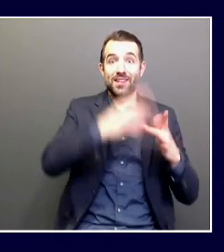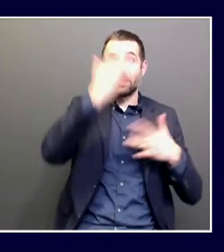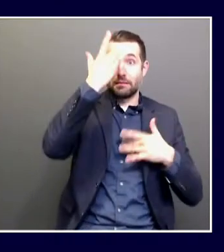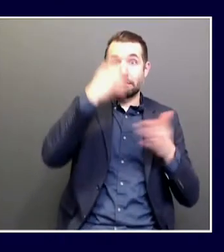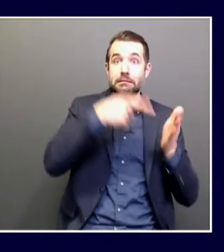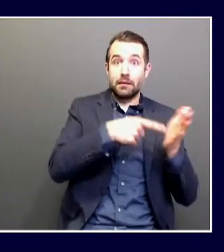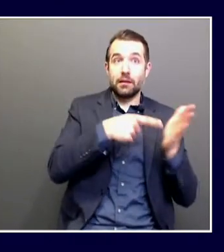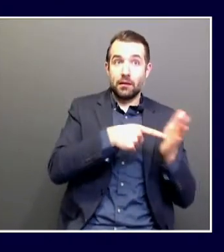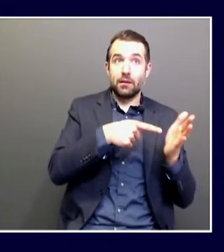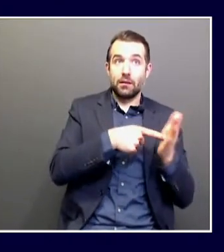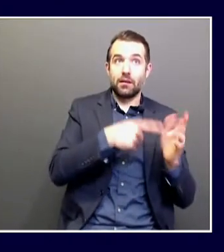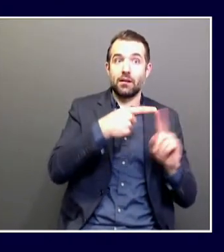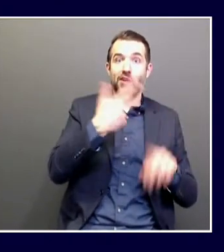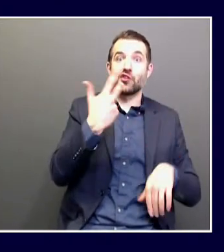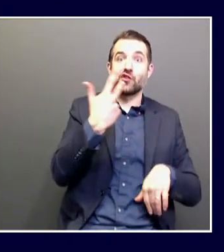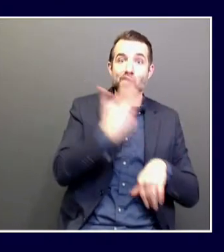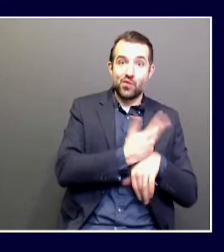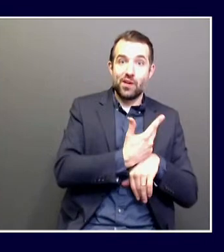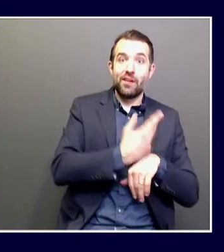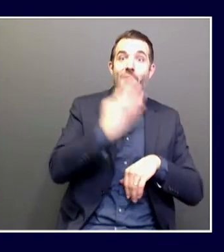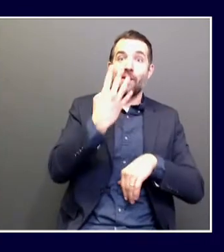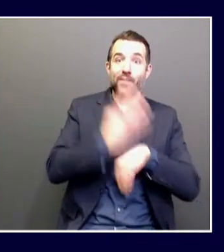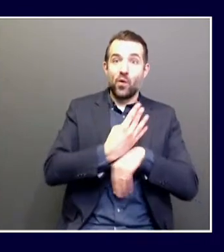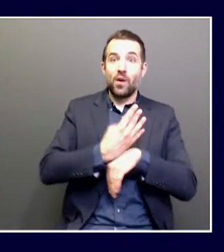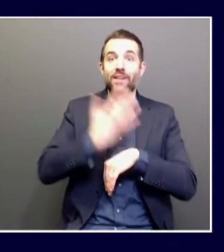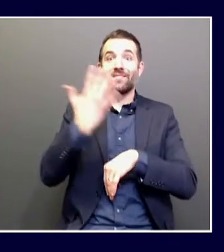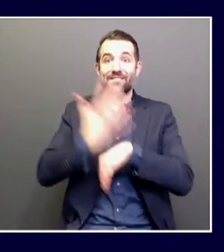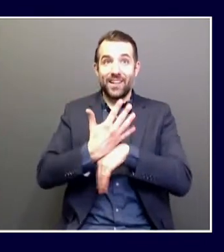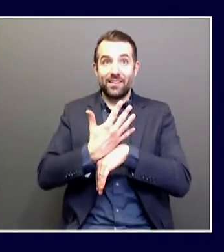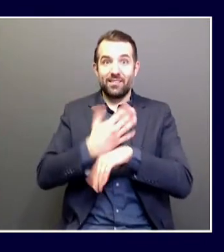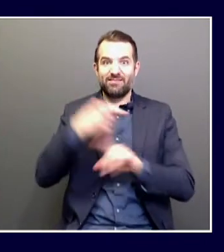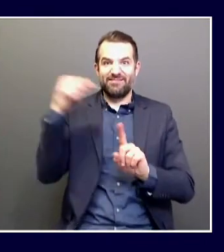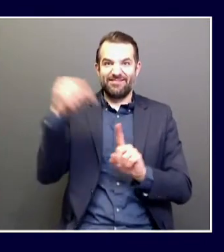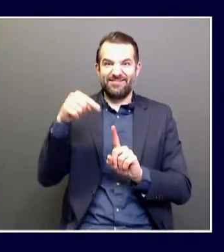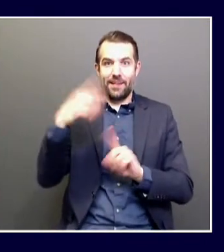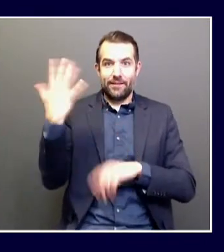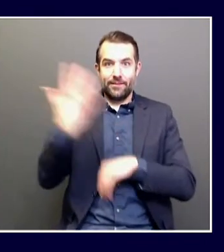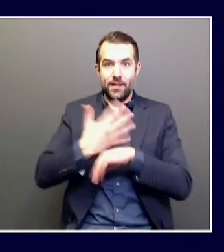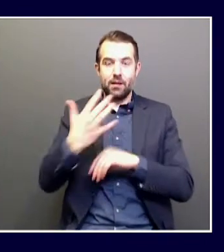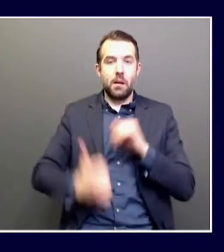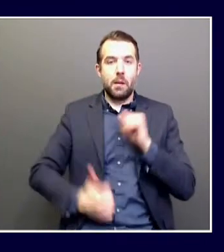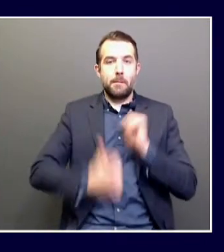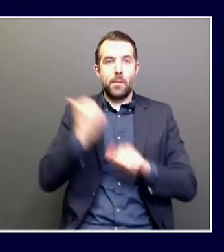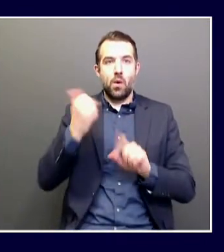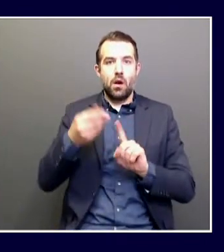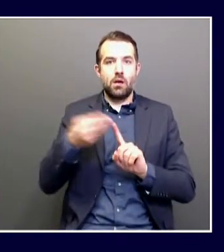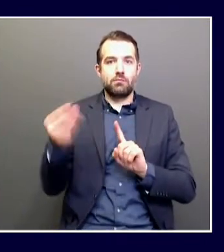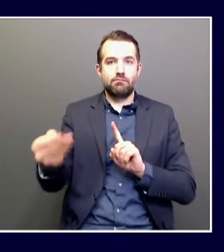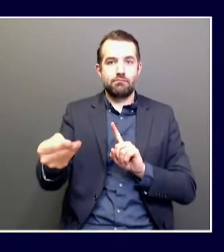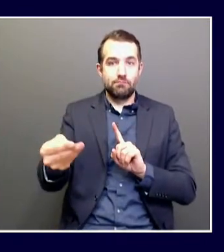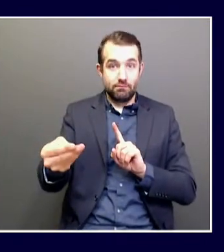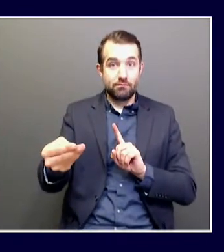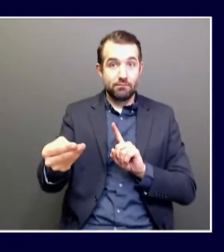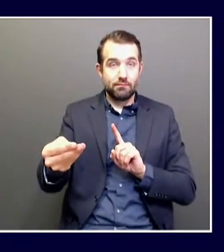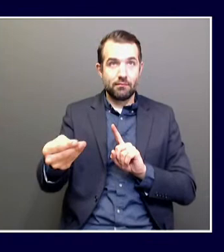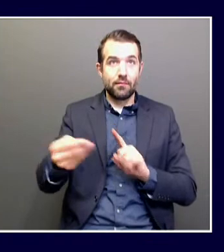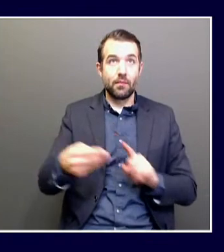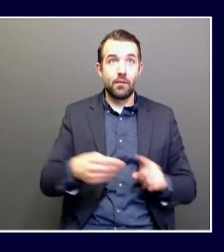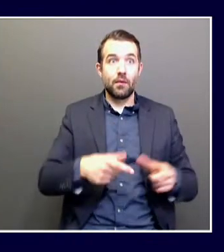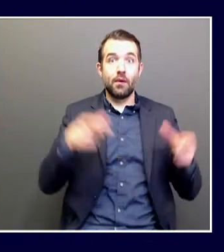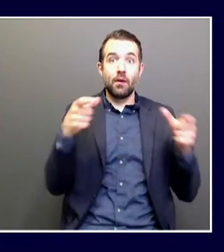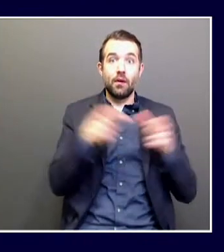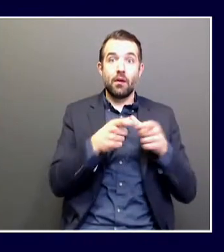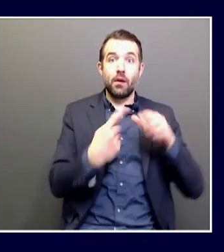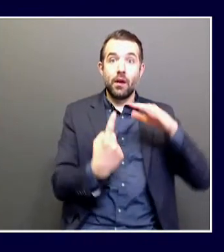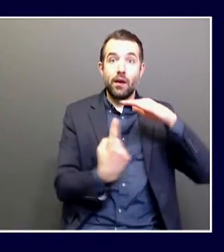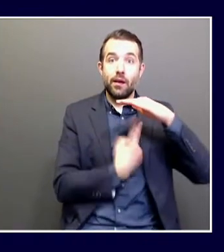the rationale for the initial guidelines to slim them down from 10 days of isolation to 5 days. I thought that was a prudent